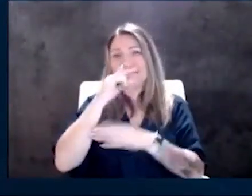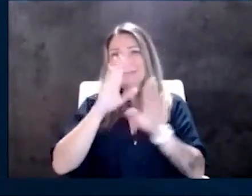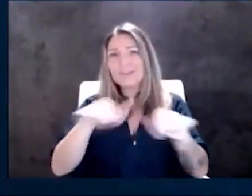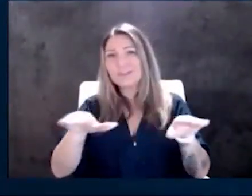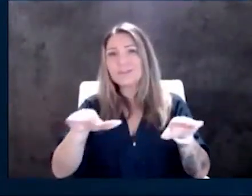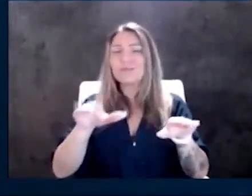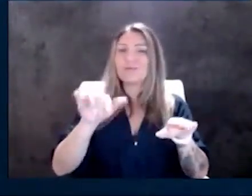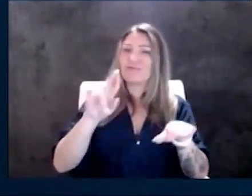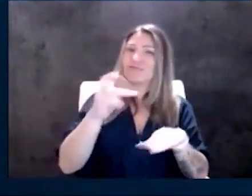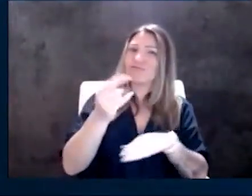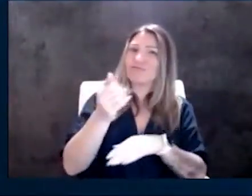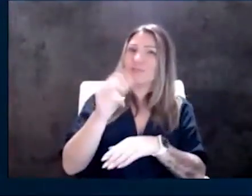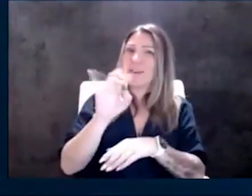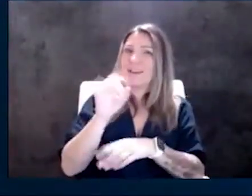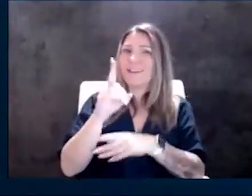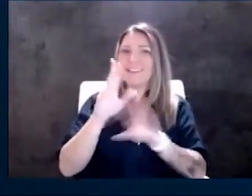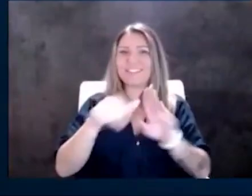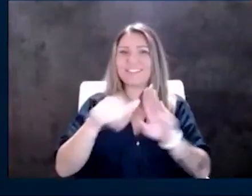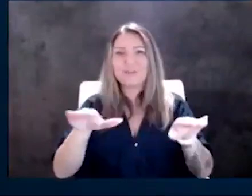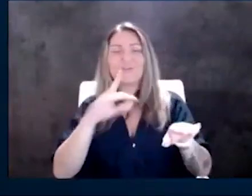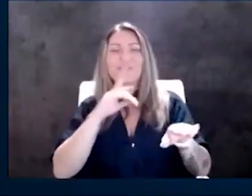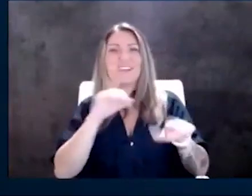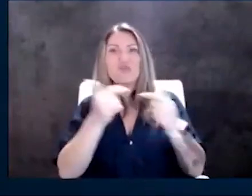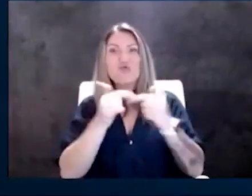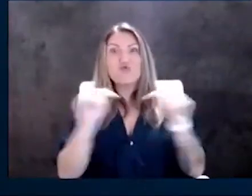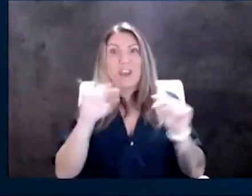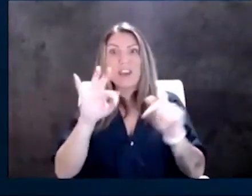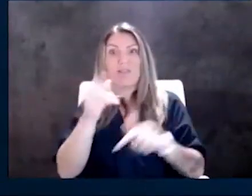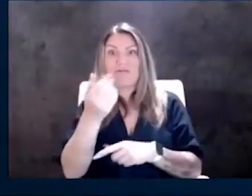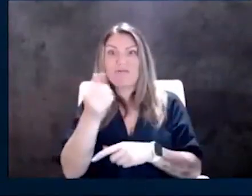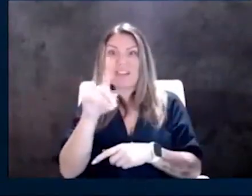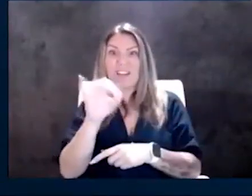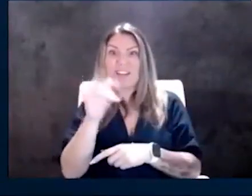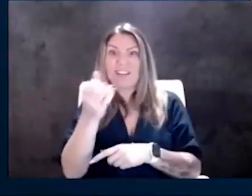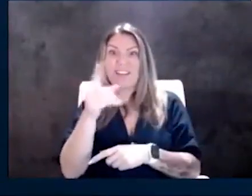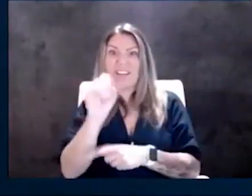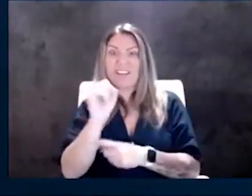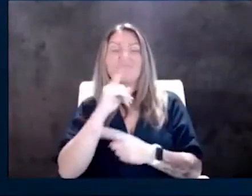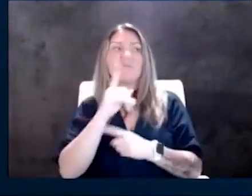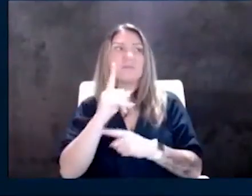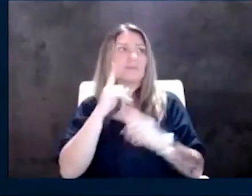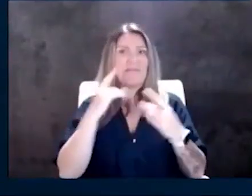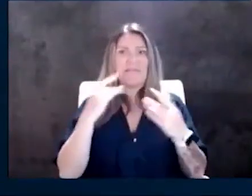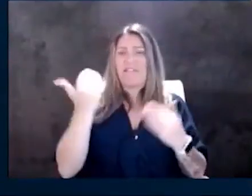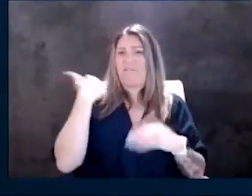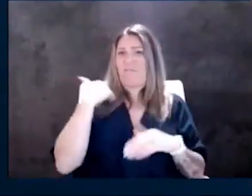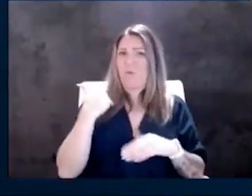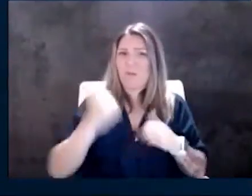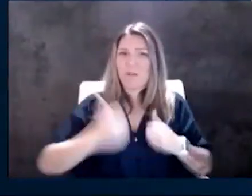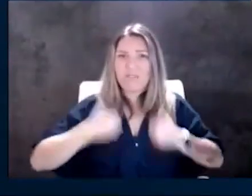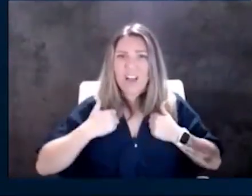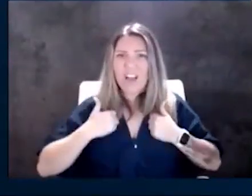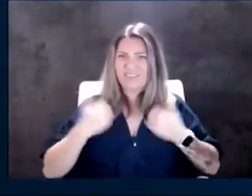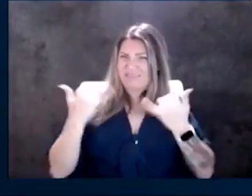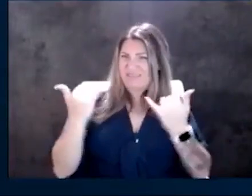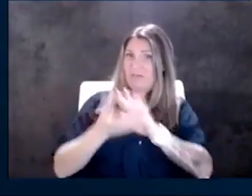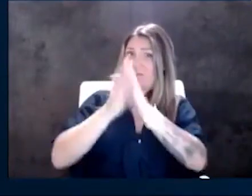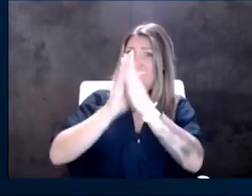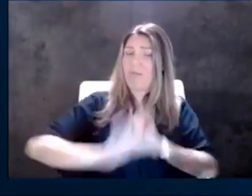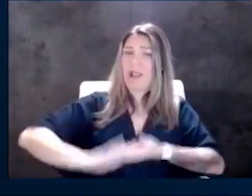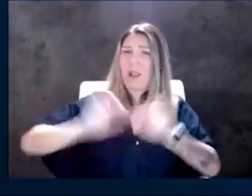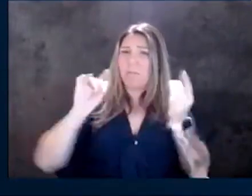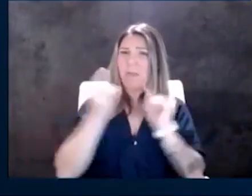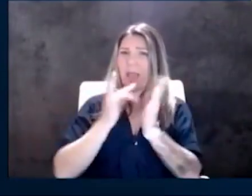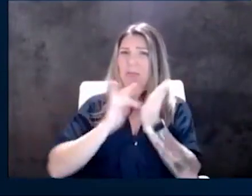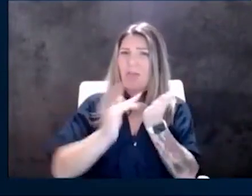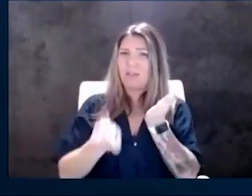was a nightmare. His formerly active life was now a piecemeal of pain and pain pills. So for 6 years you were living